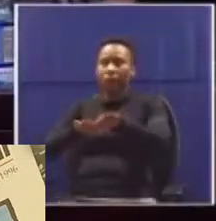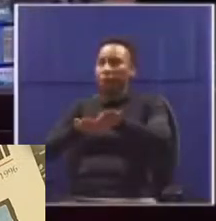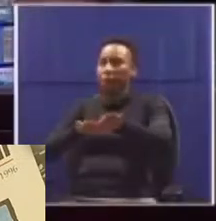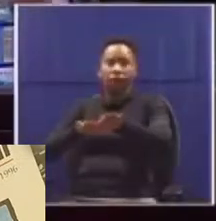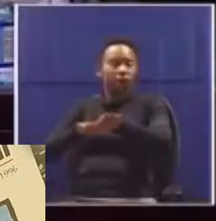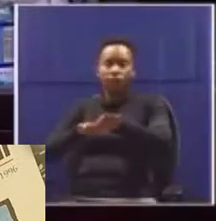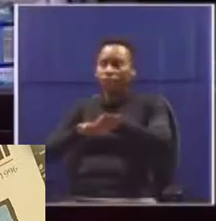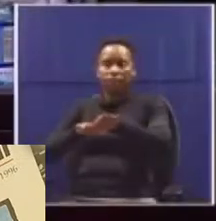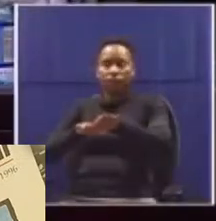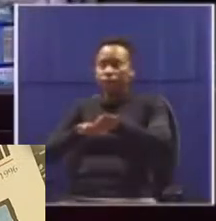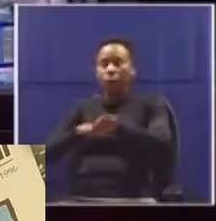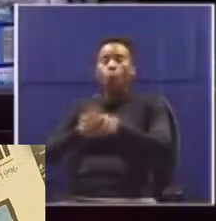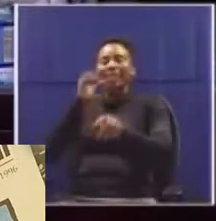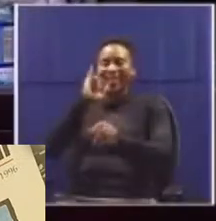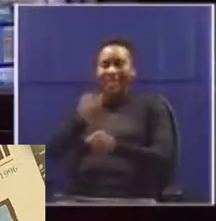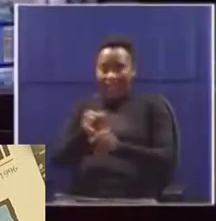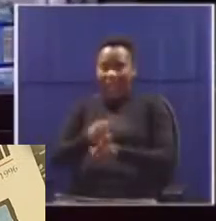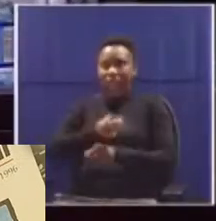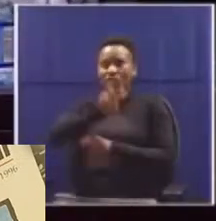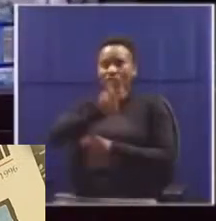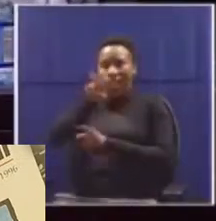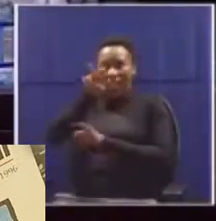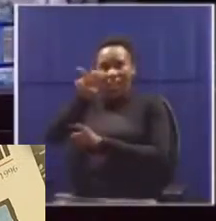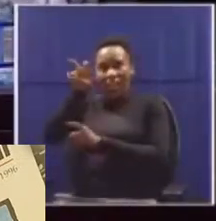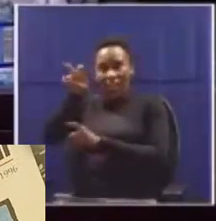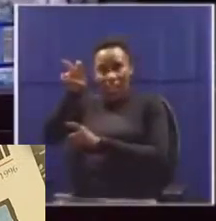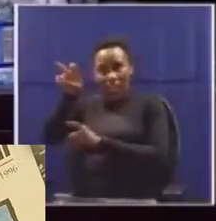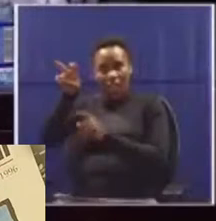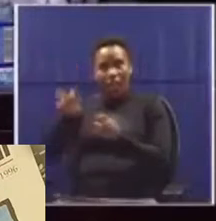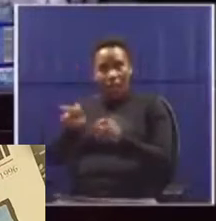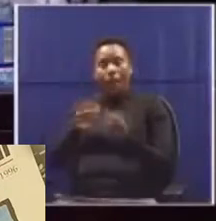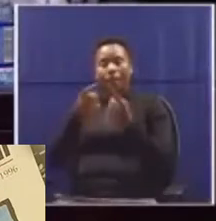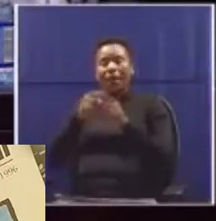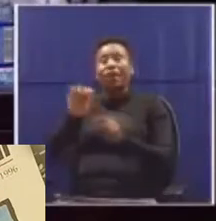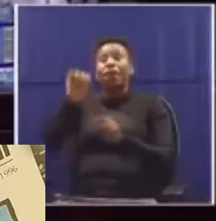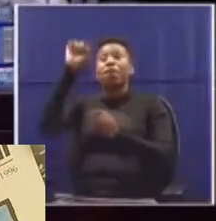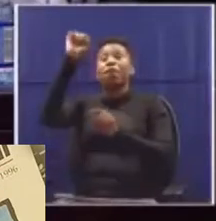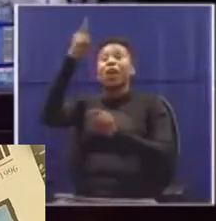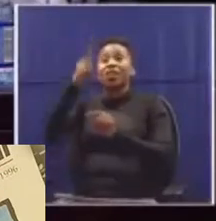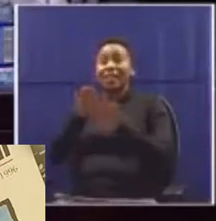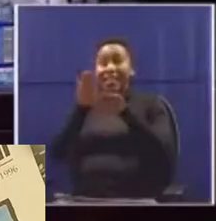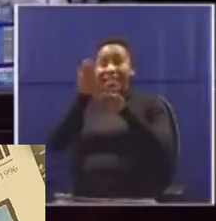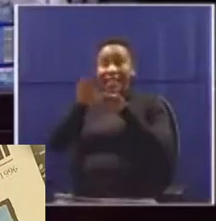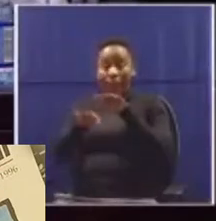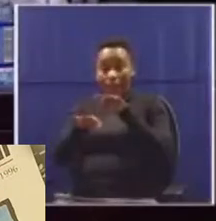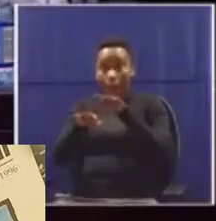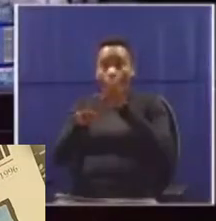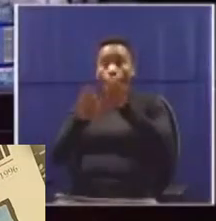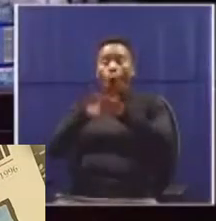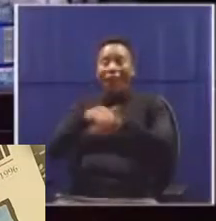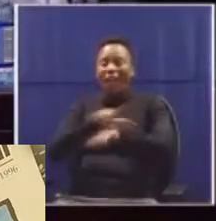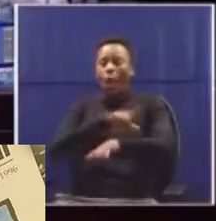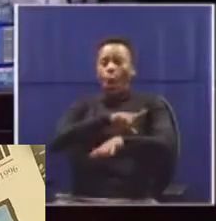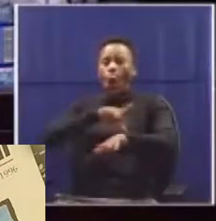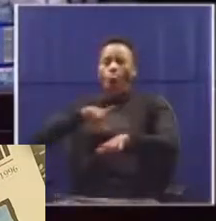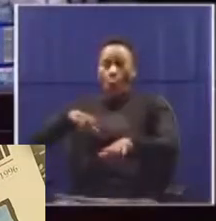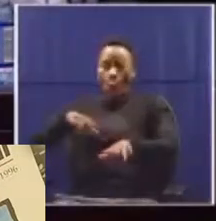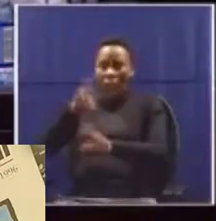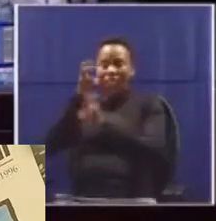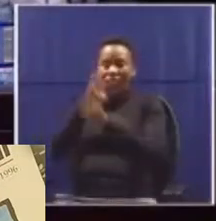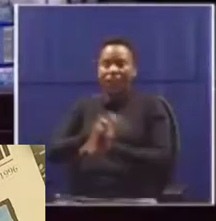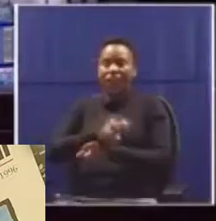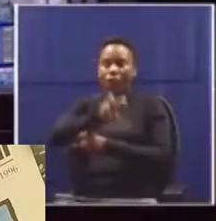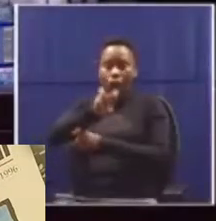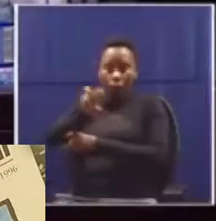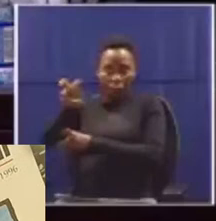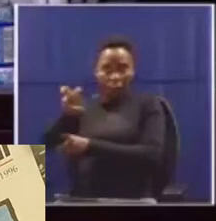of our journey but the first step on a longer and even more difficult Road for to